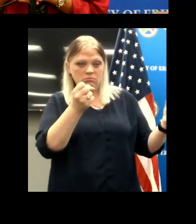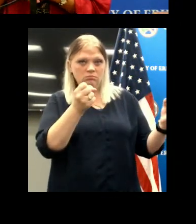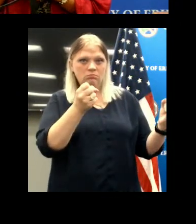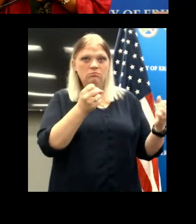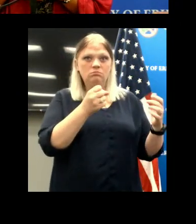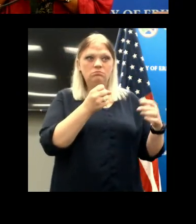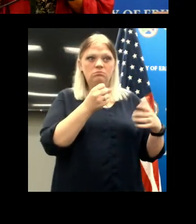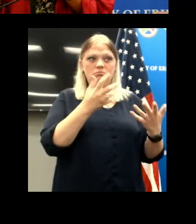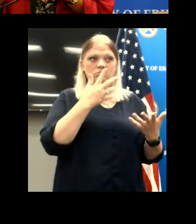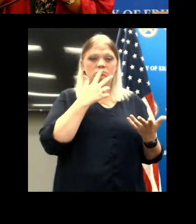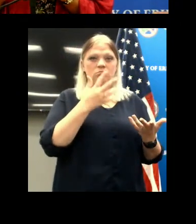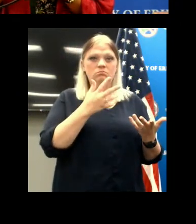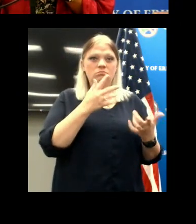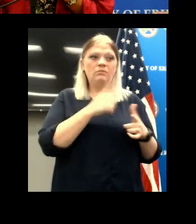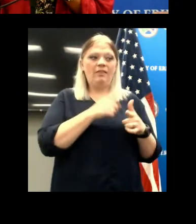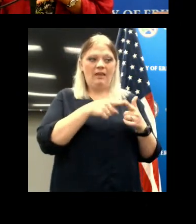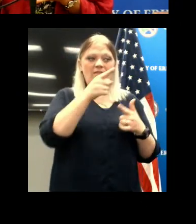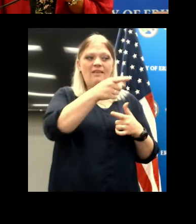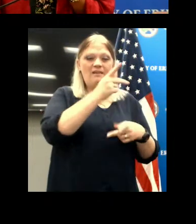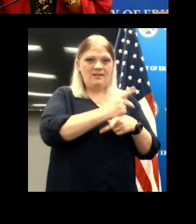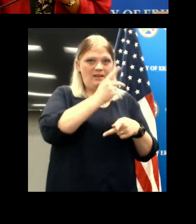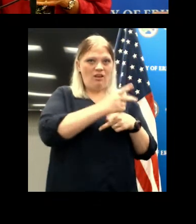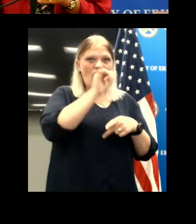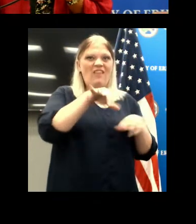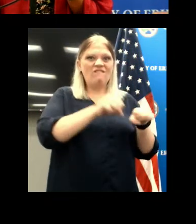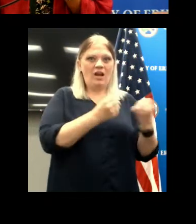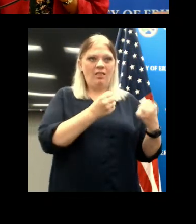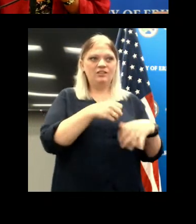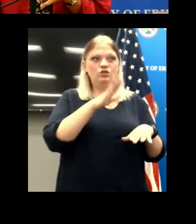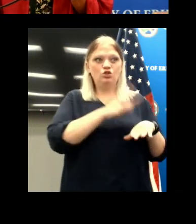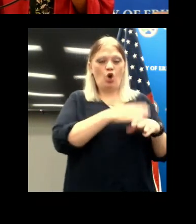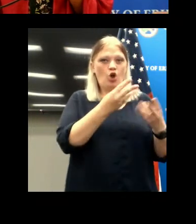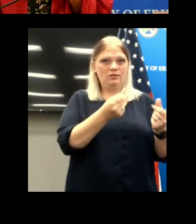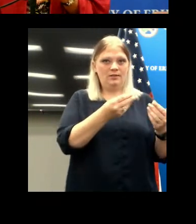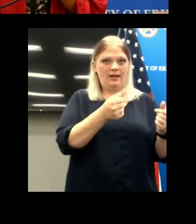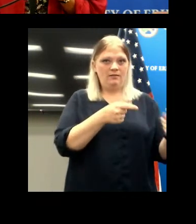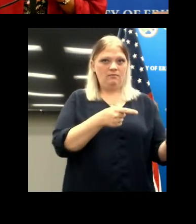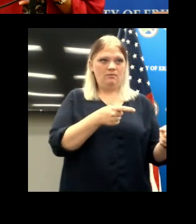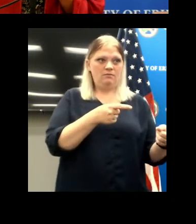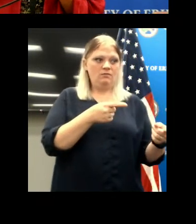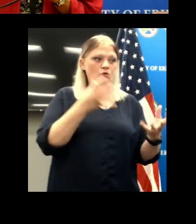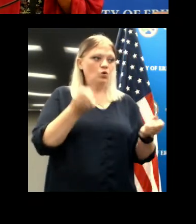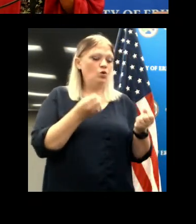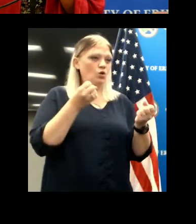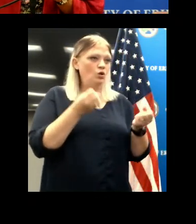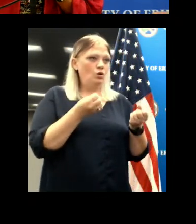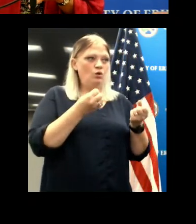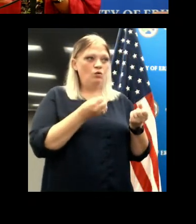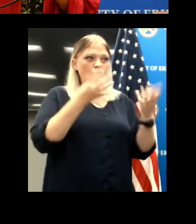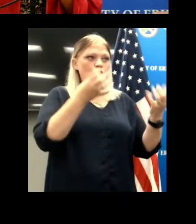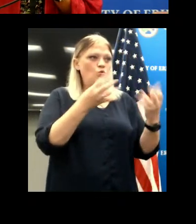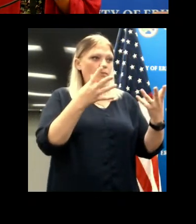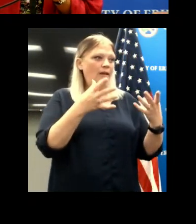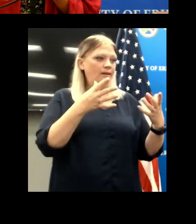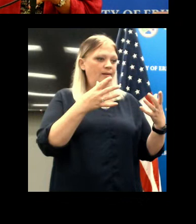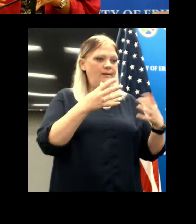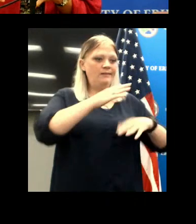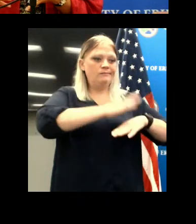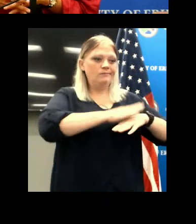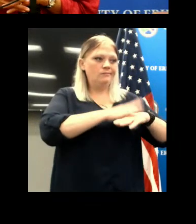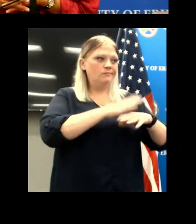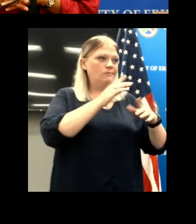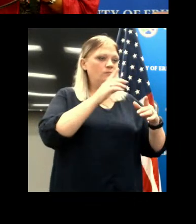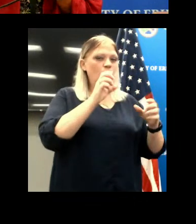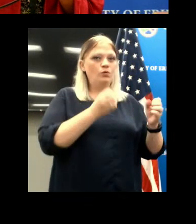facility rectify that violation on site. So usually it's too many places, so we have them clear the house so it gets to an